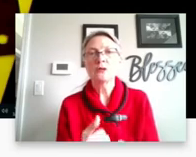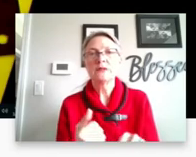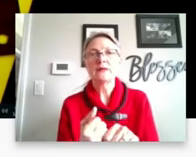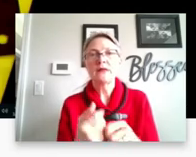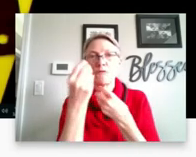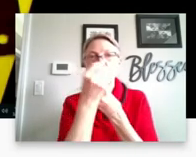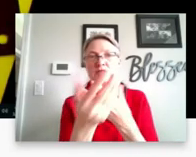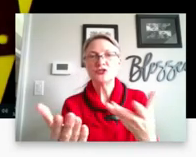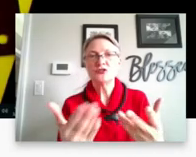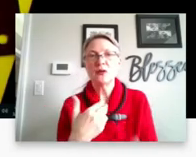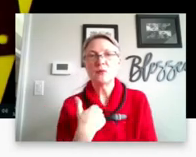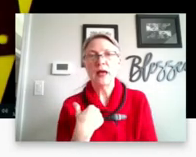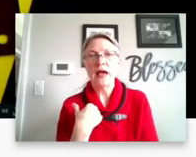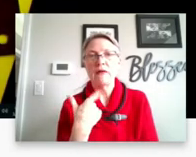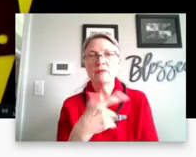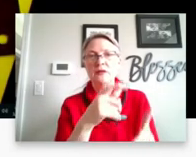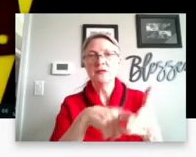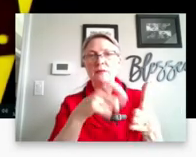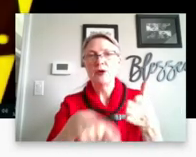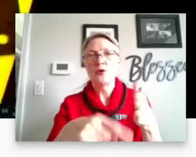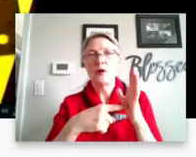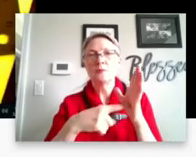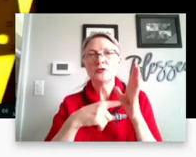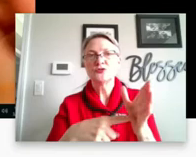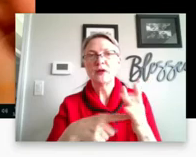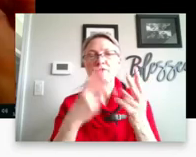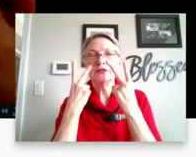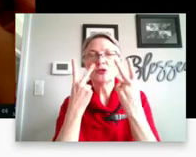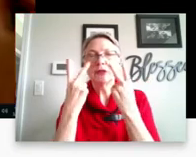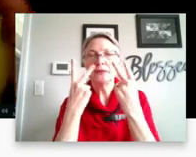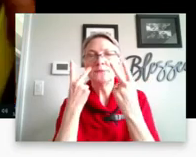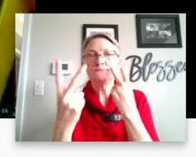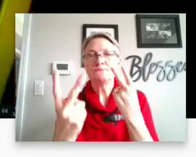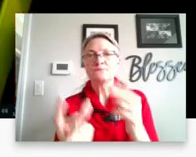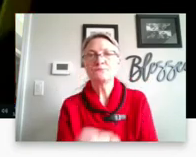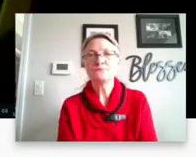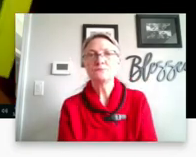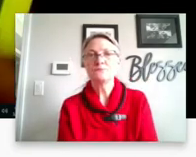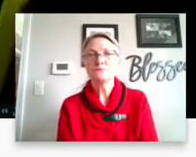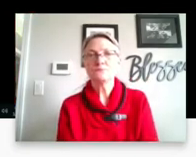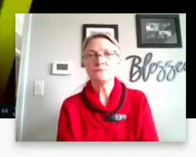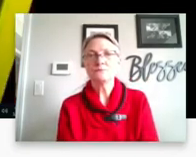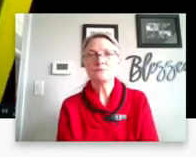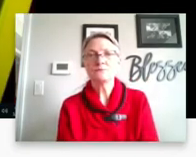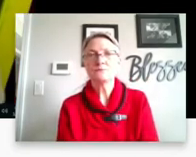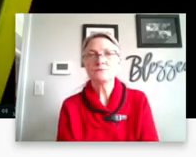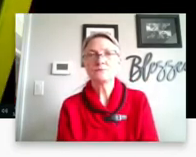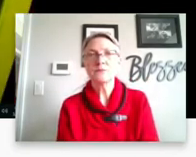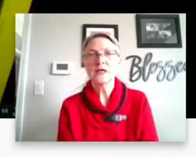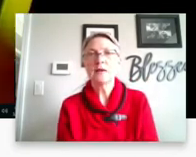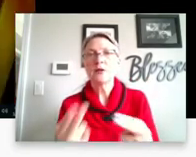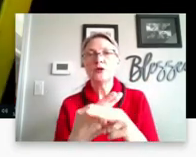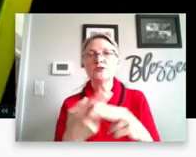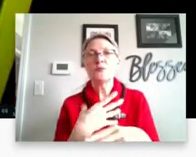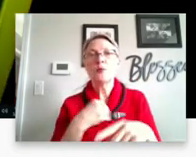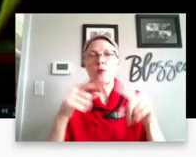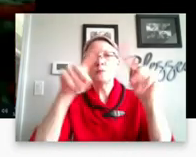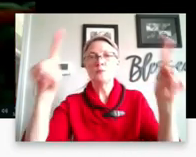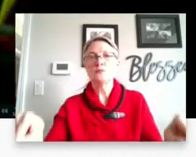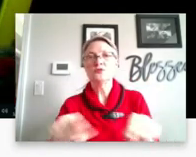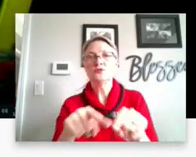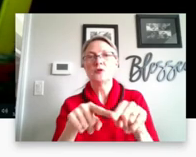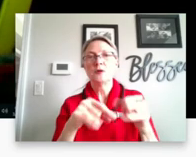we have in this table and we're going to represent it visually. So I'm going to grab my whiteboard here and I'm going to start